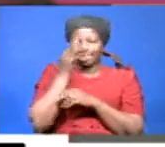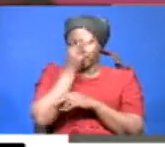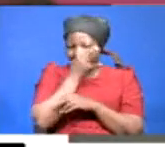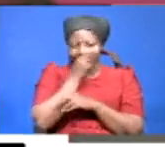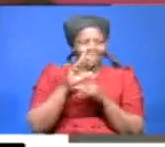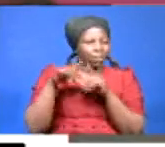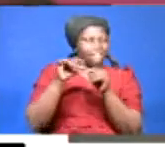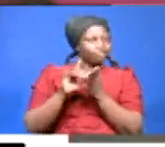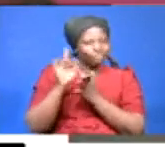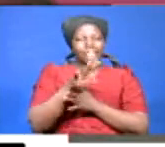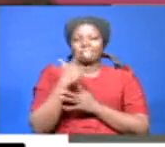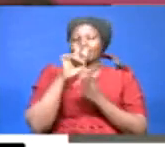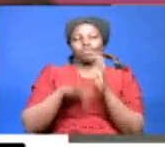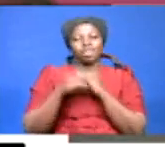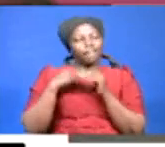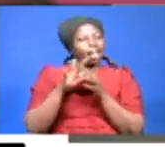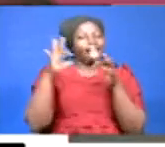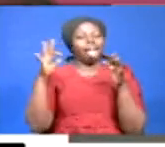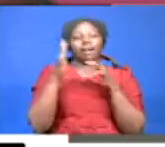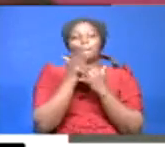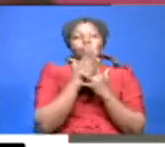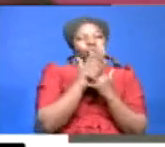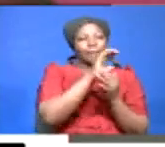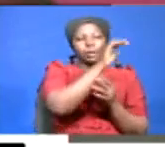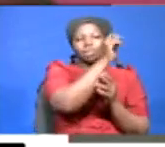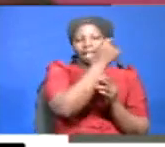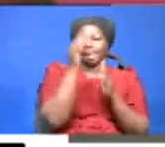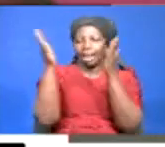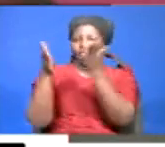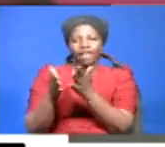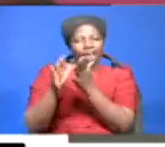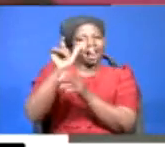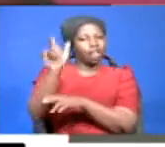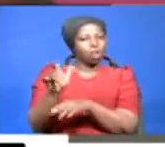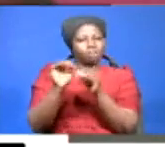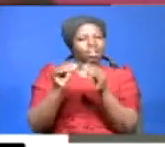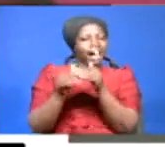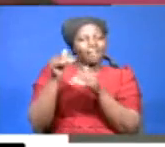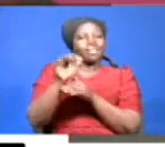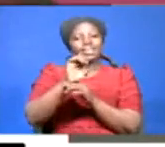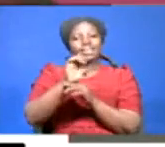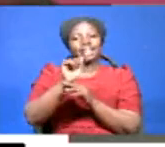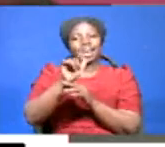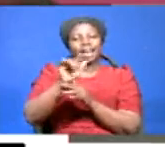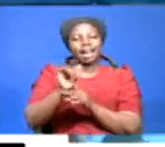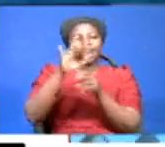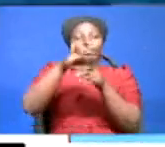marriage between the Mount Kenya and Rift Valley regions following the East Africa Legislative Assembly vote in Parliament.